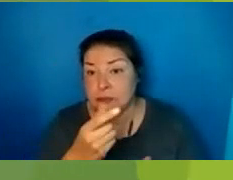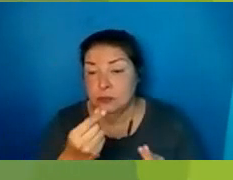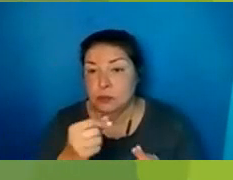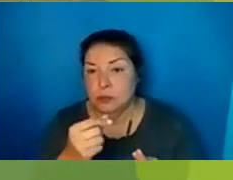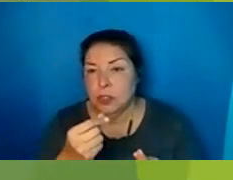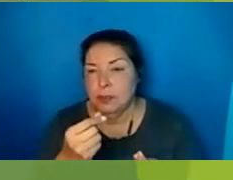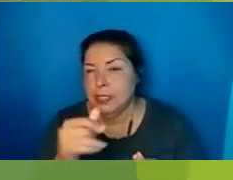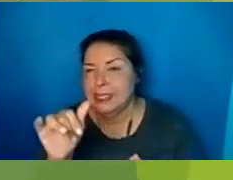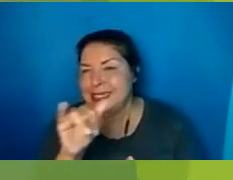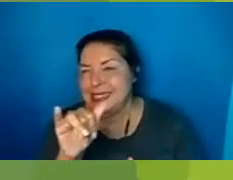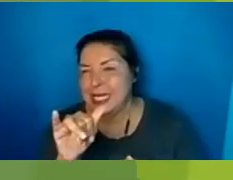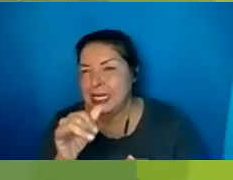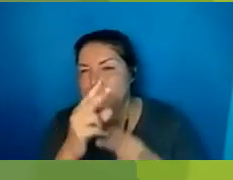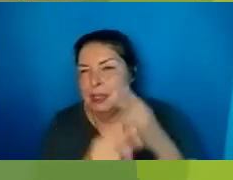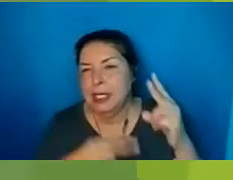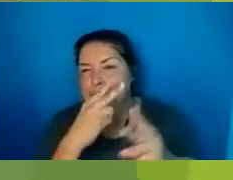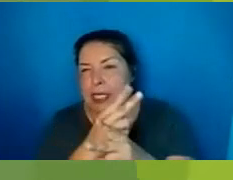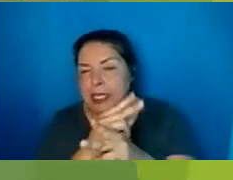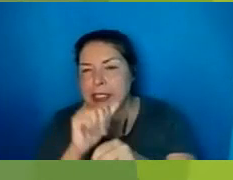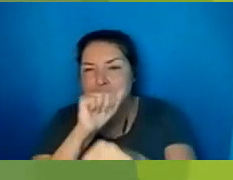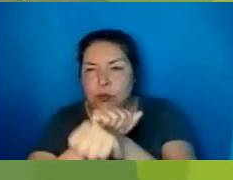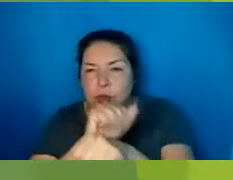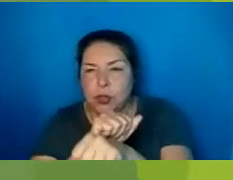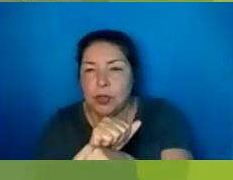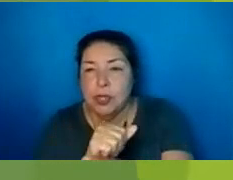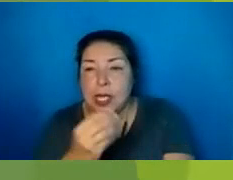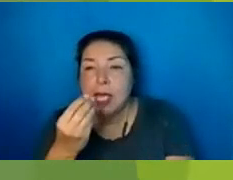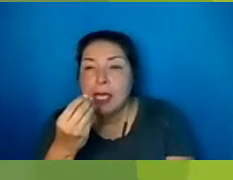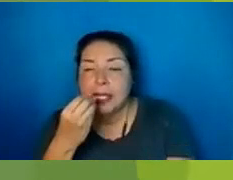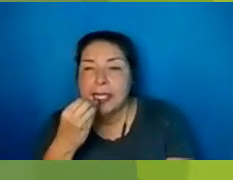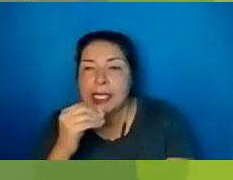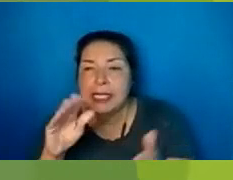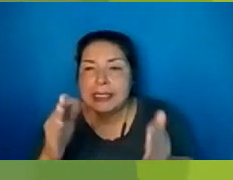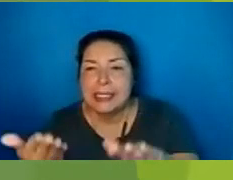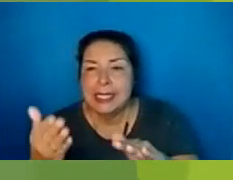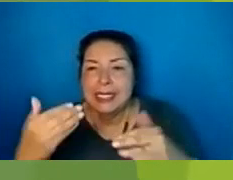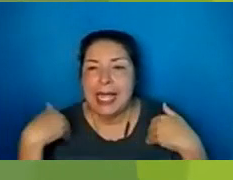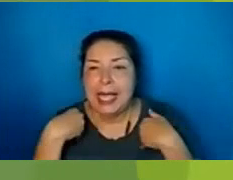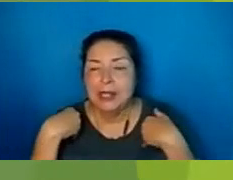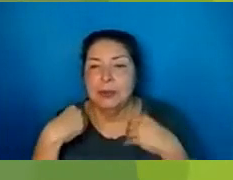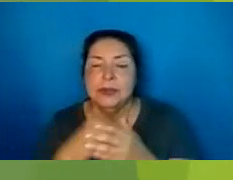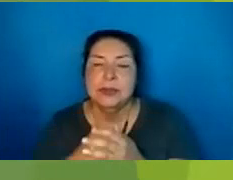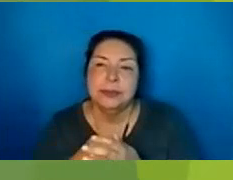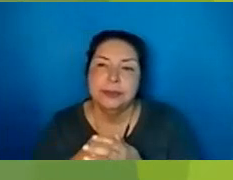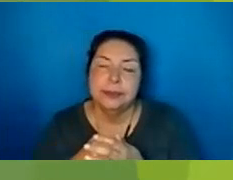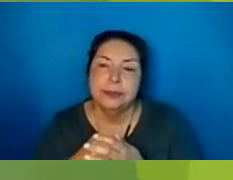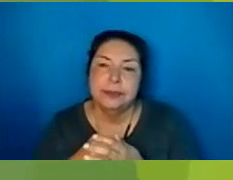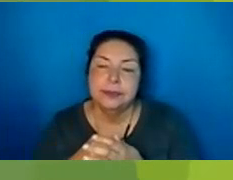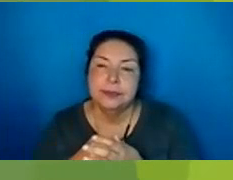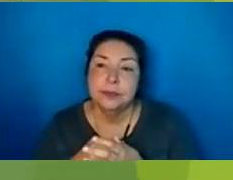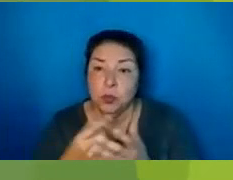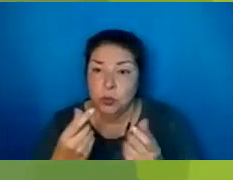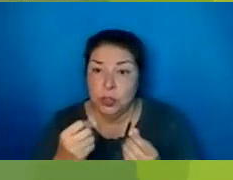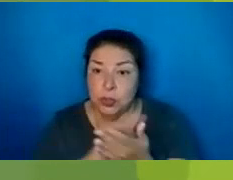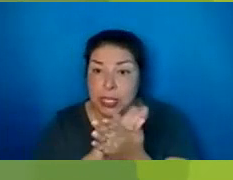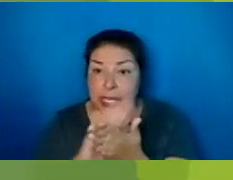tasks. They eat carrion, you know, dead animals. They clean up